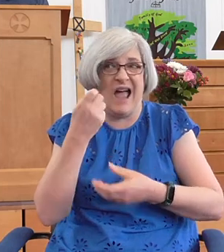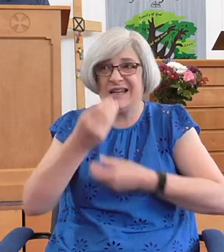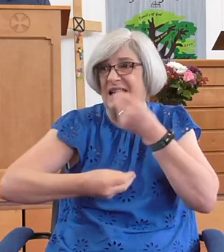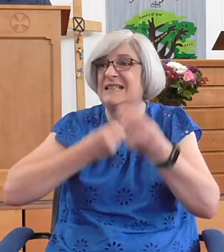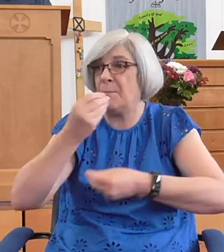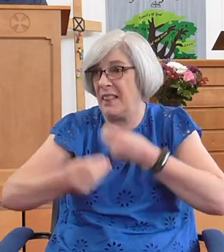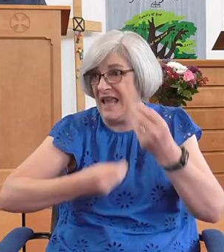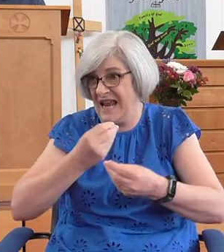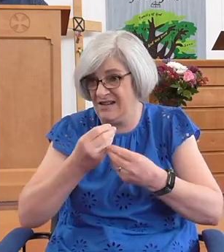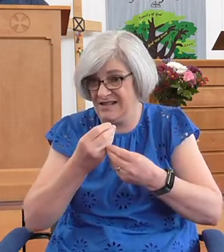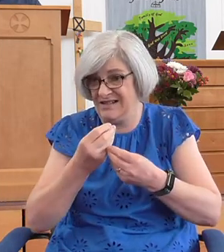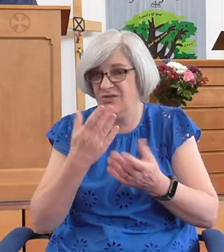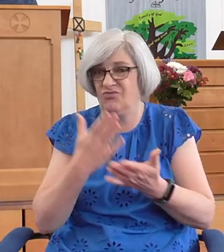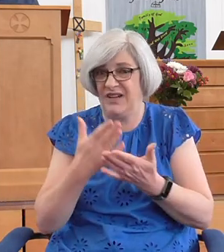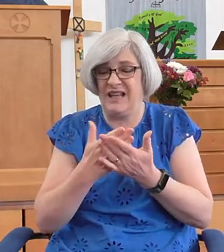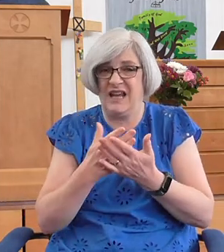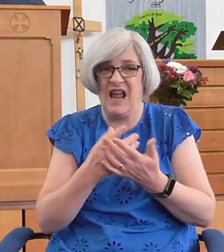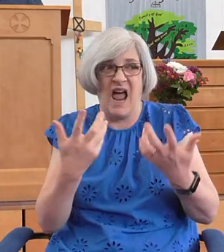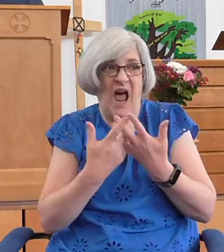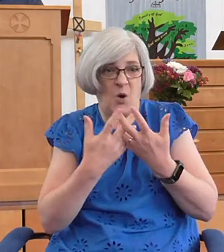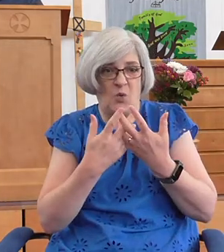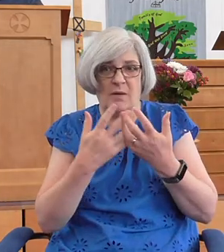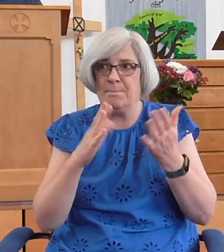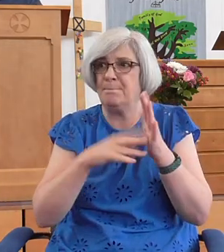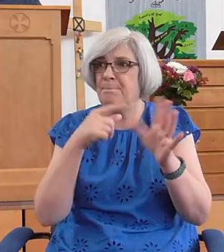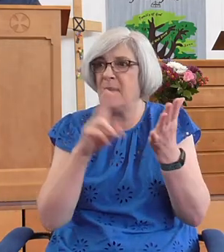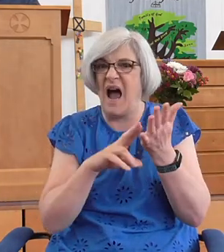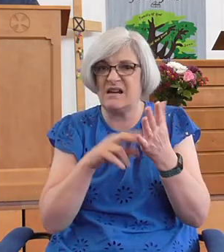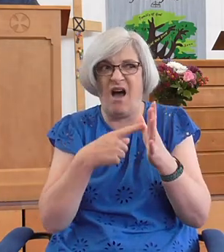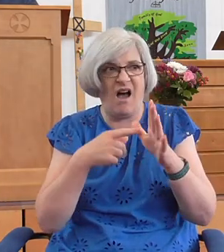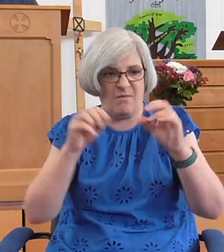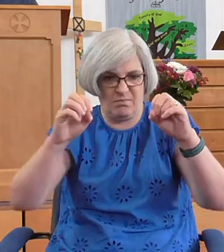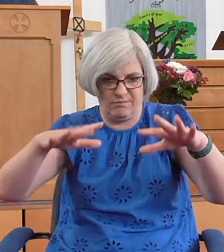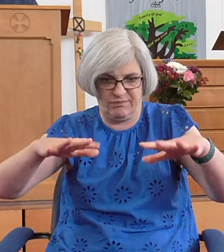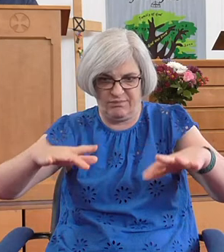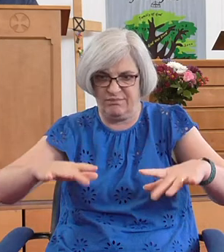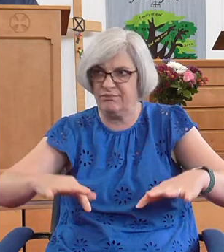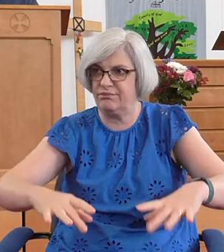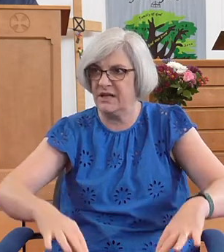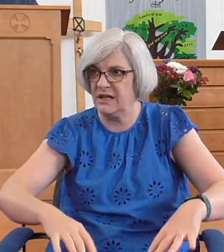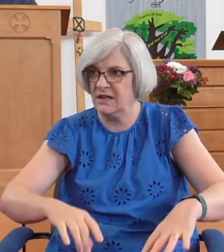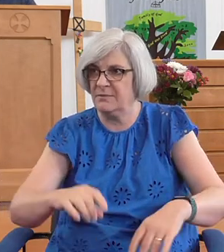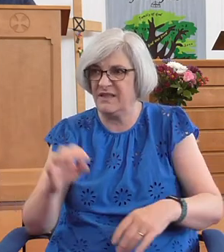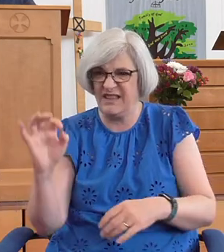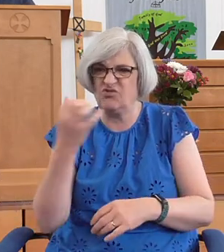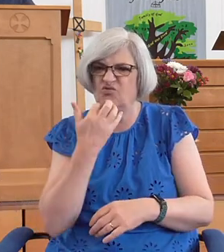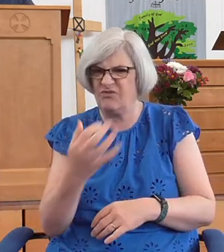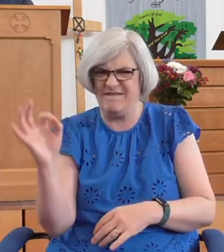a Mr. Attenborough or somebody to have elicited that for them.